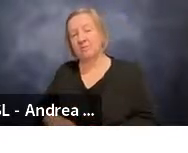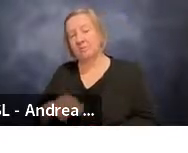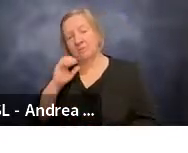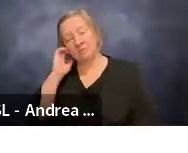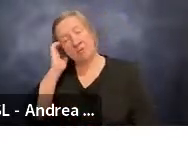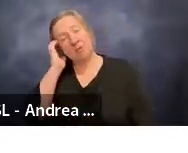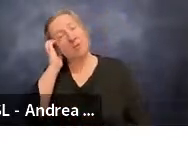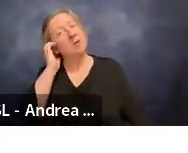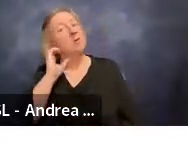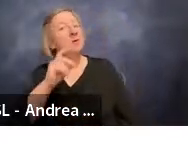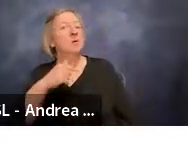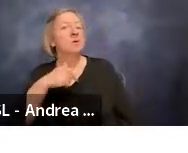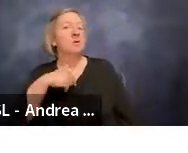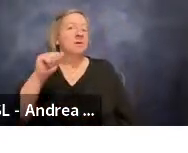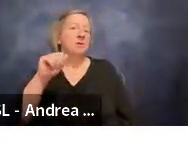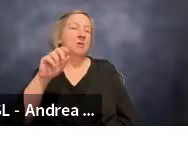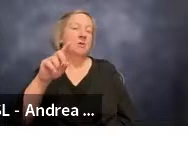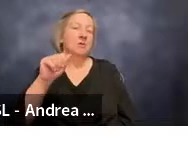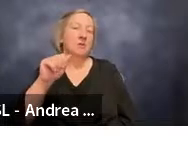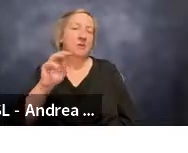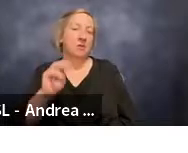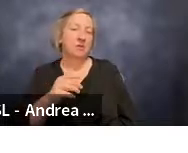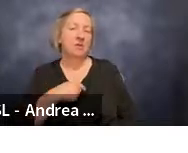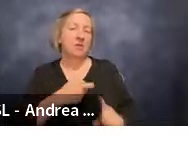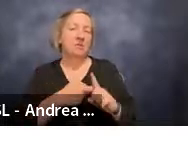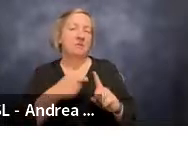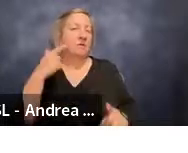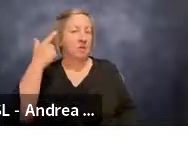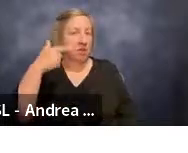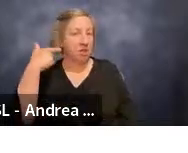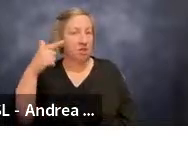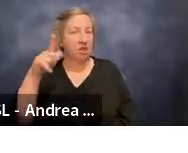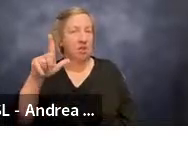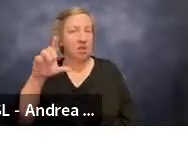All right, my name's Adam, and I'm from London.